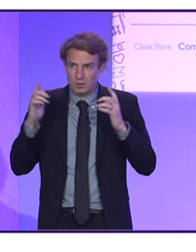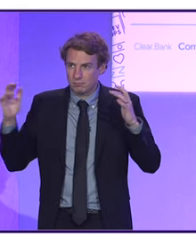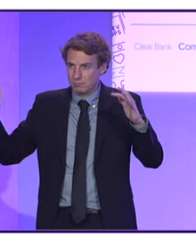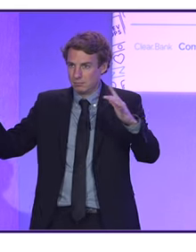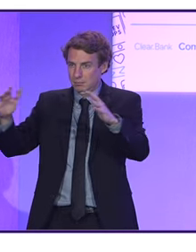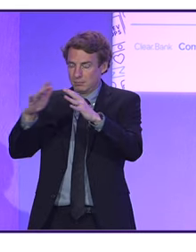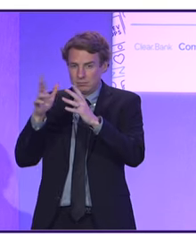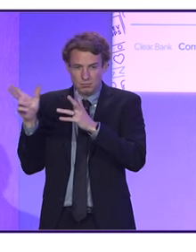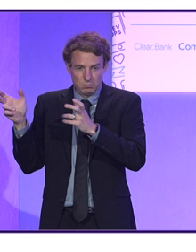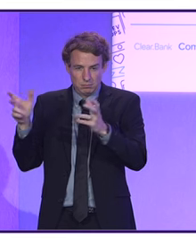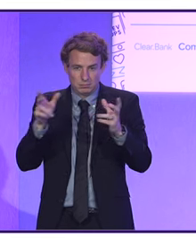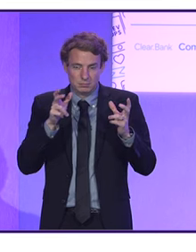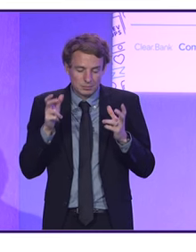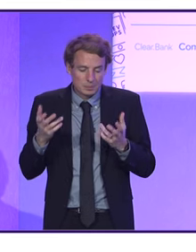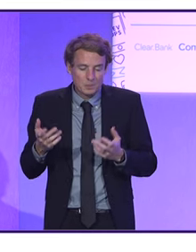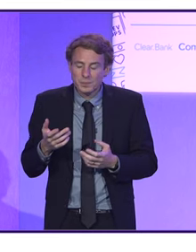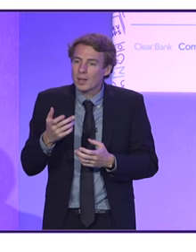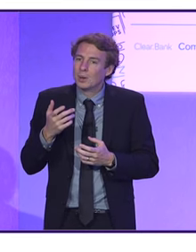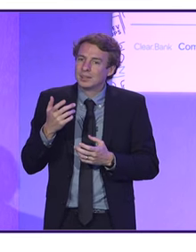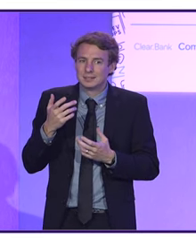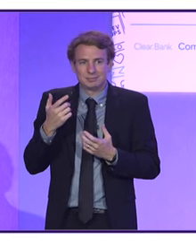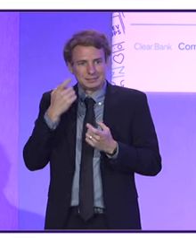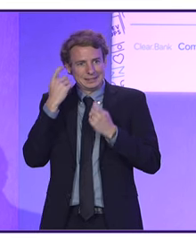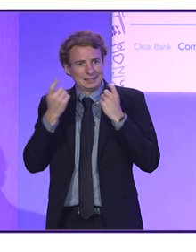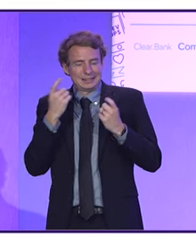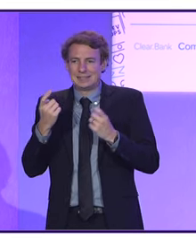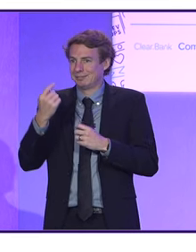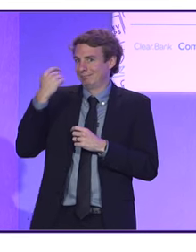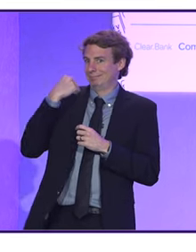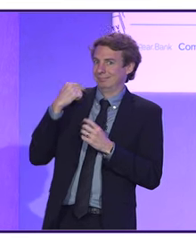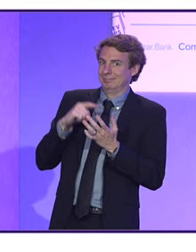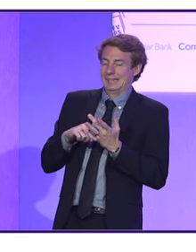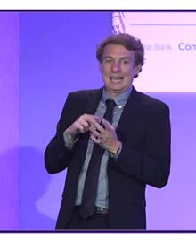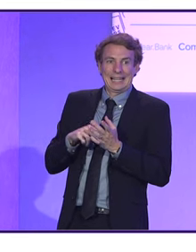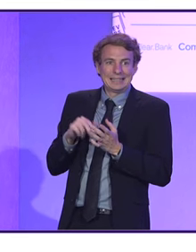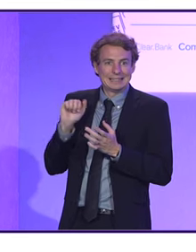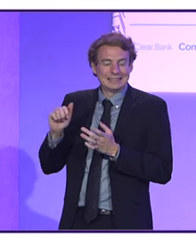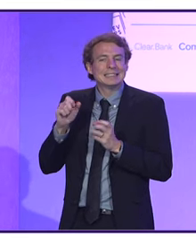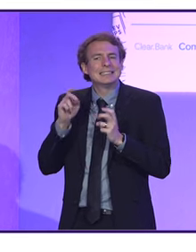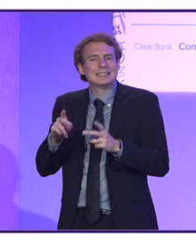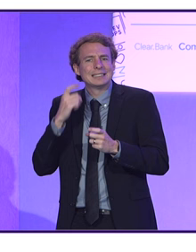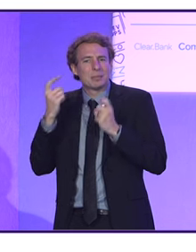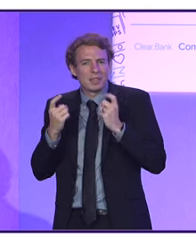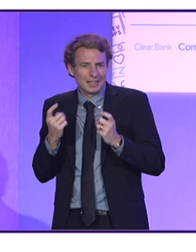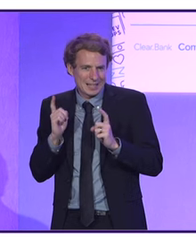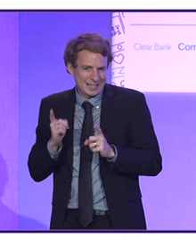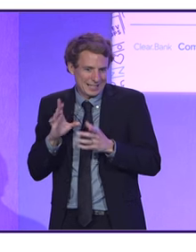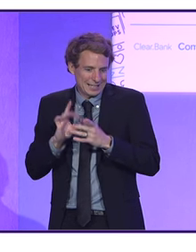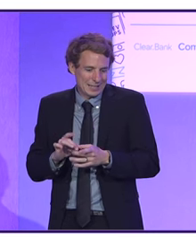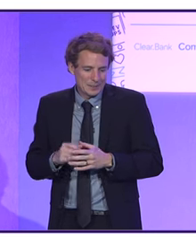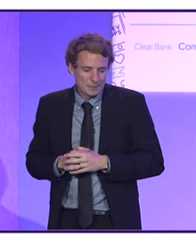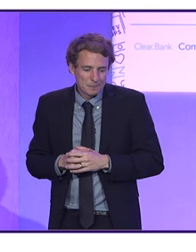alludes to Lynn's systems thinking talk earlier. And it made me think at this point